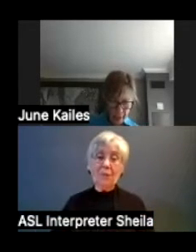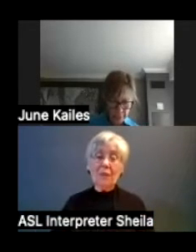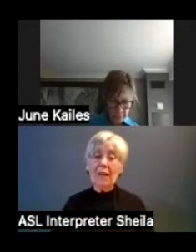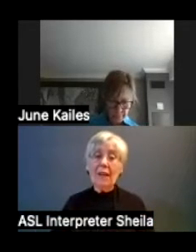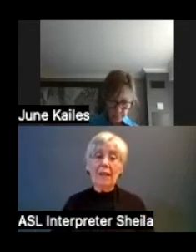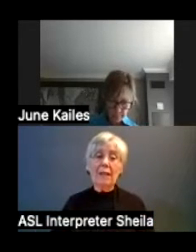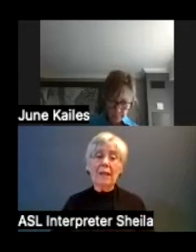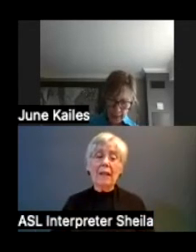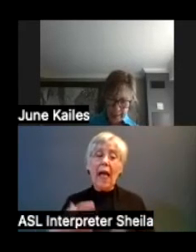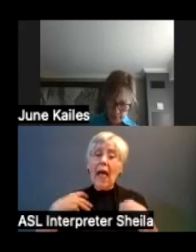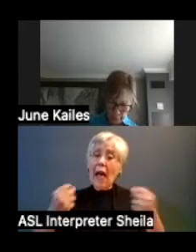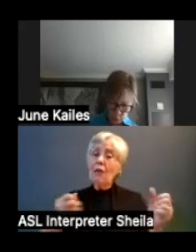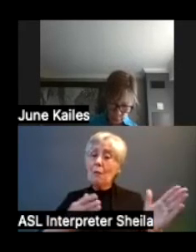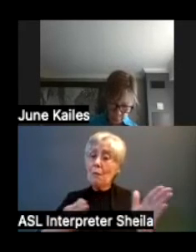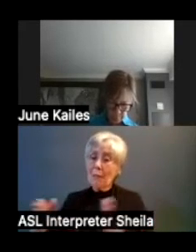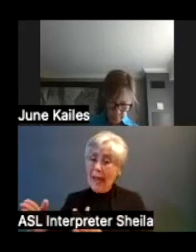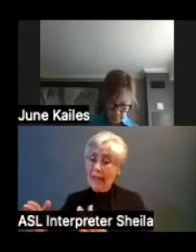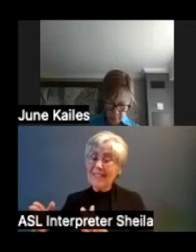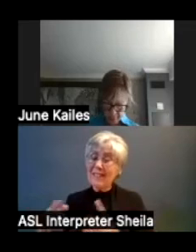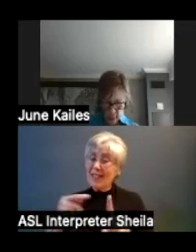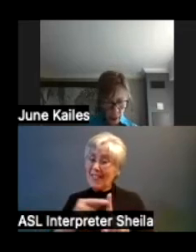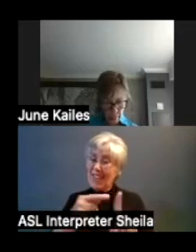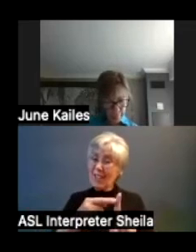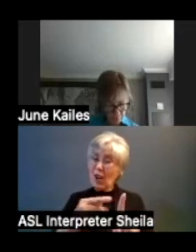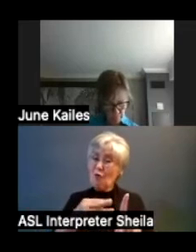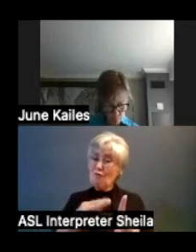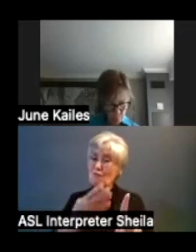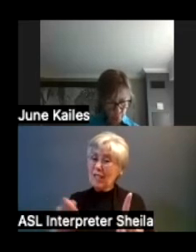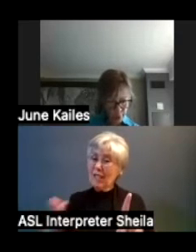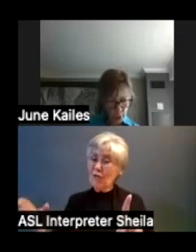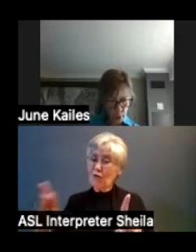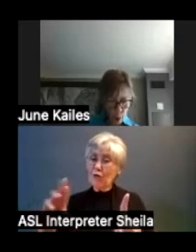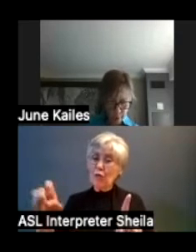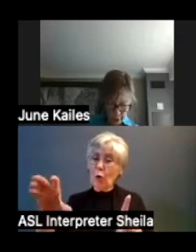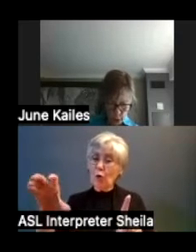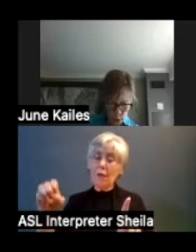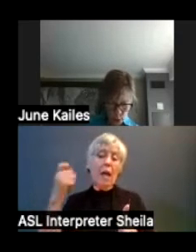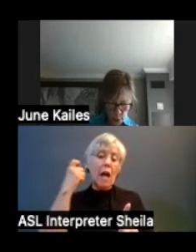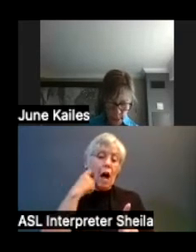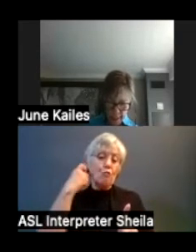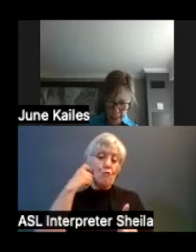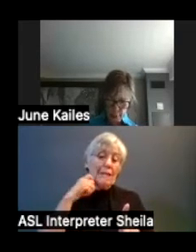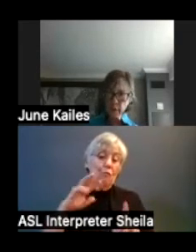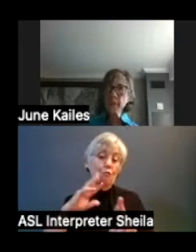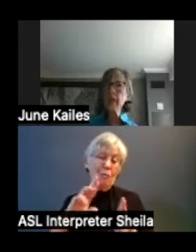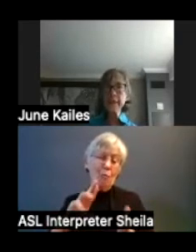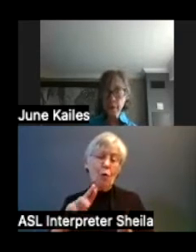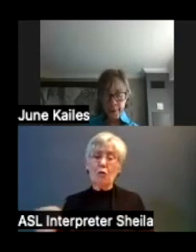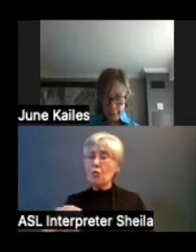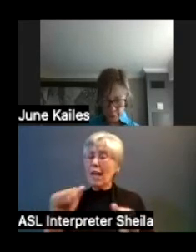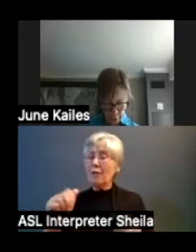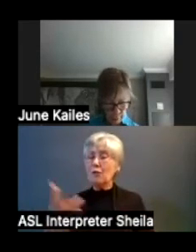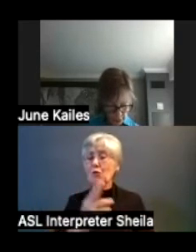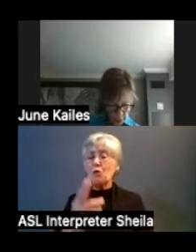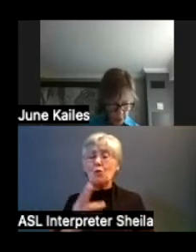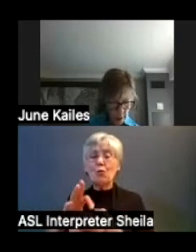health plans as a resource in a recent report that you all can use in terms of